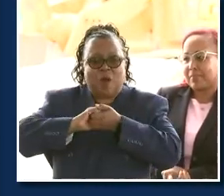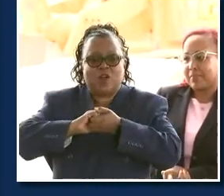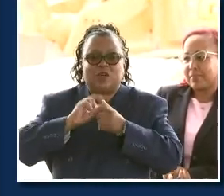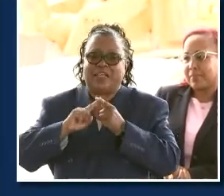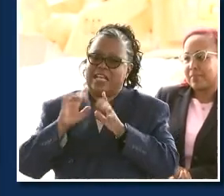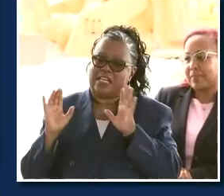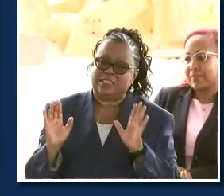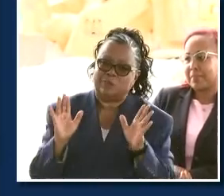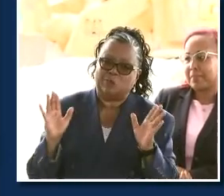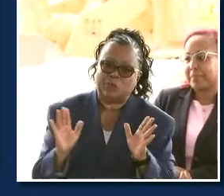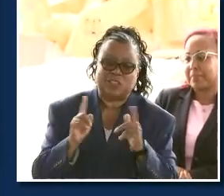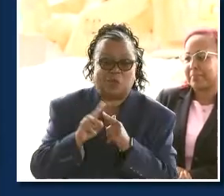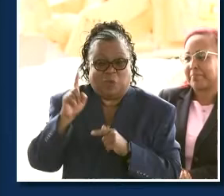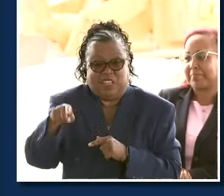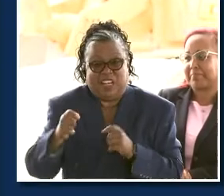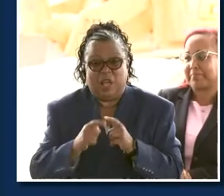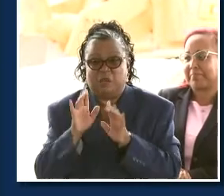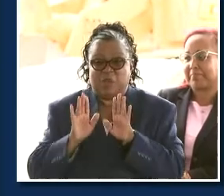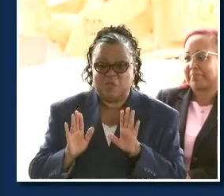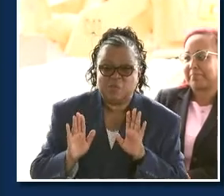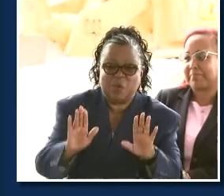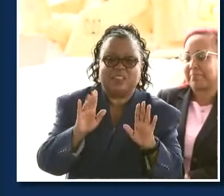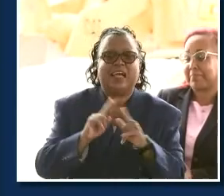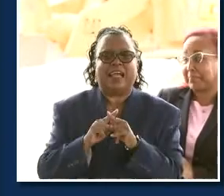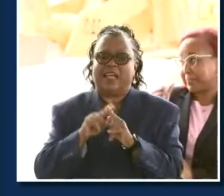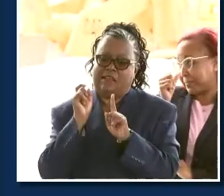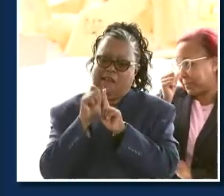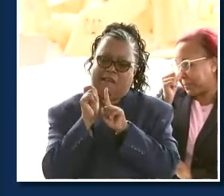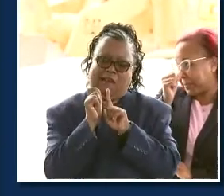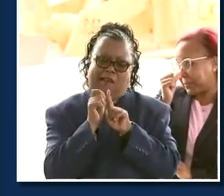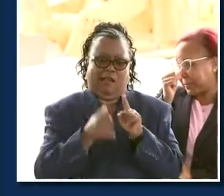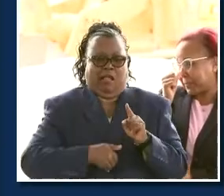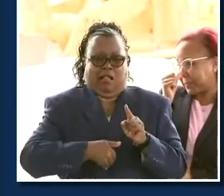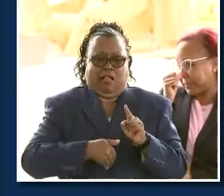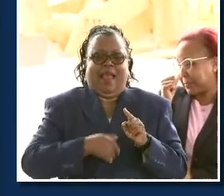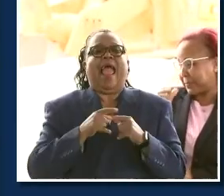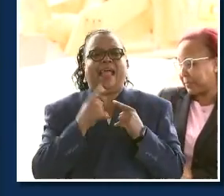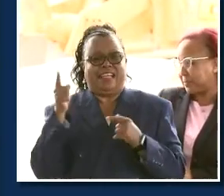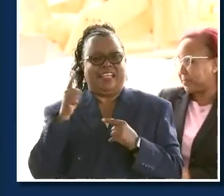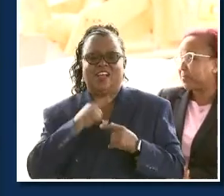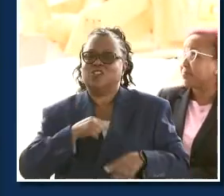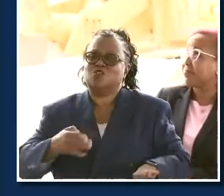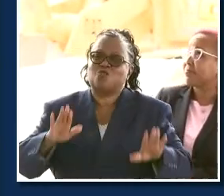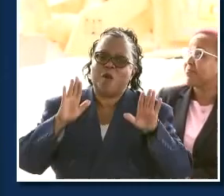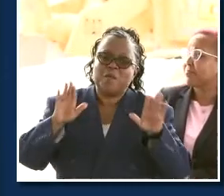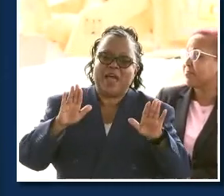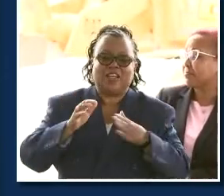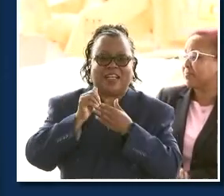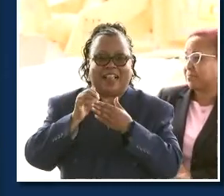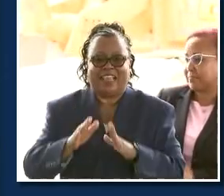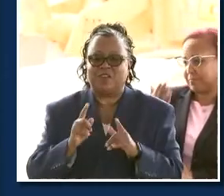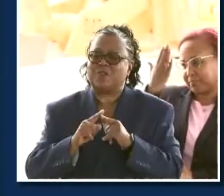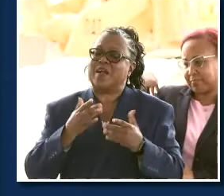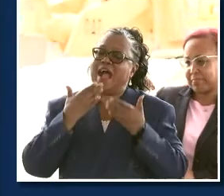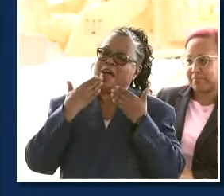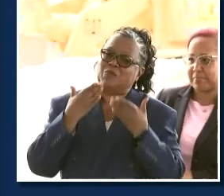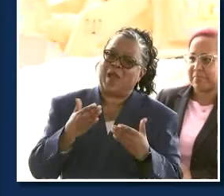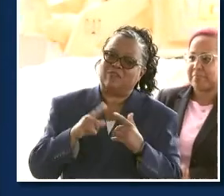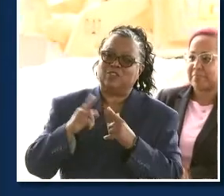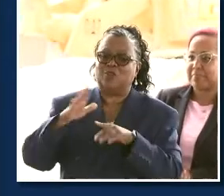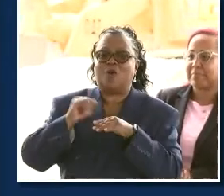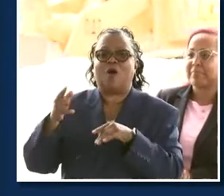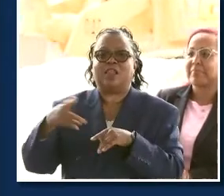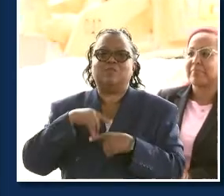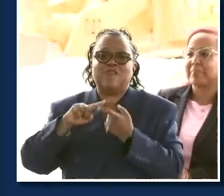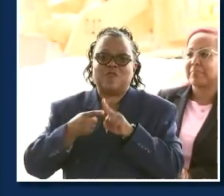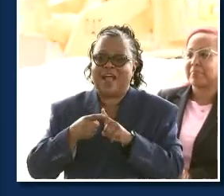He's pushed us when we've needed to be pushed. He's pricked our consciousness, and he is a tremendous leader, and I'm grateful to call him